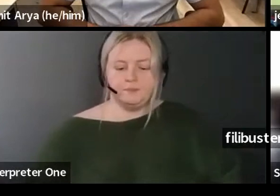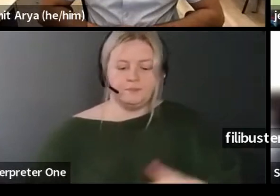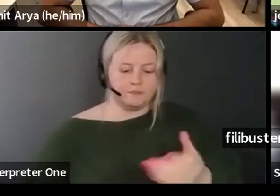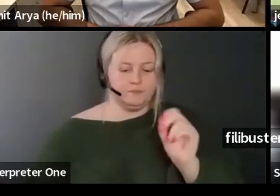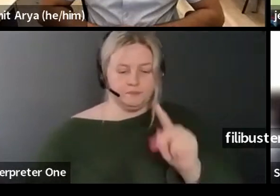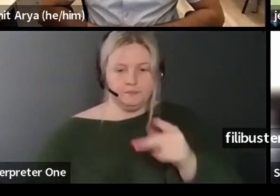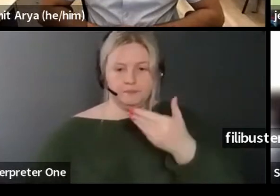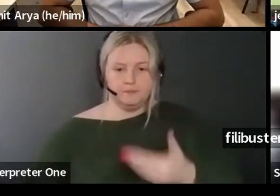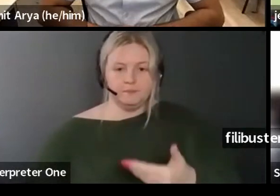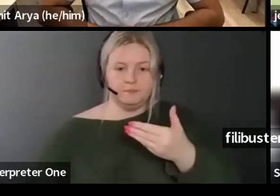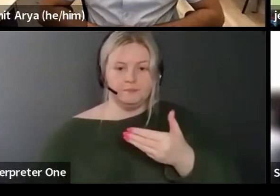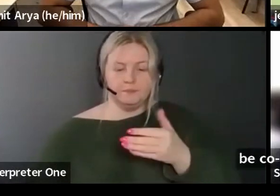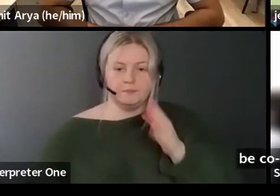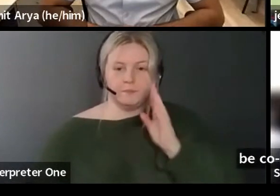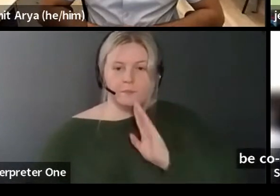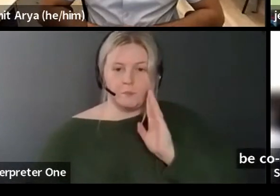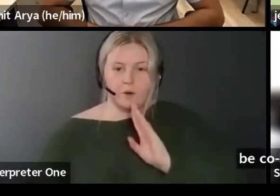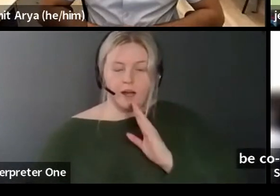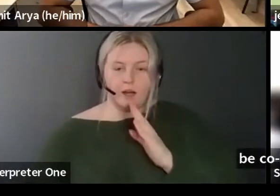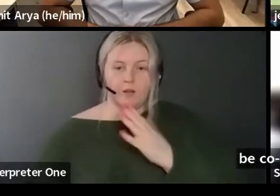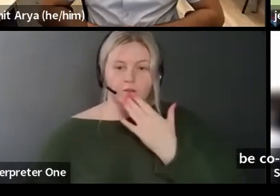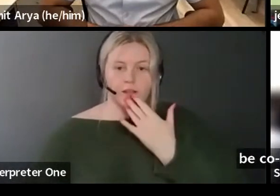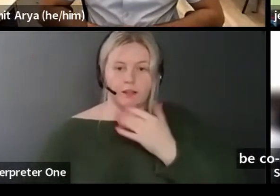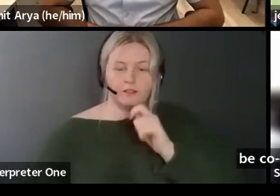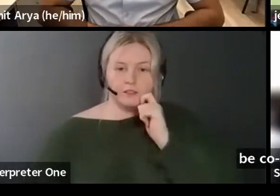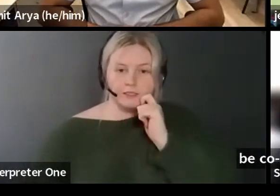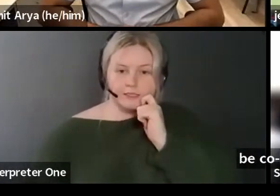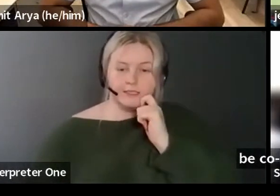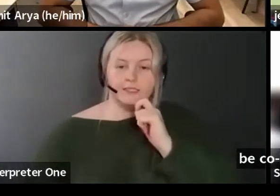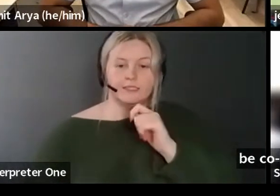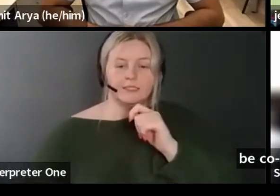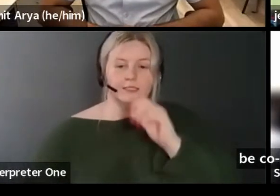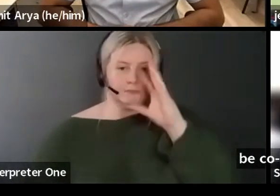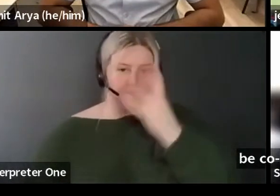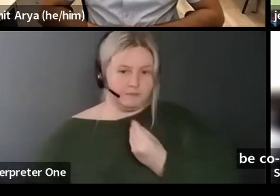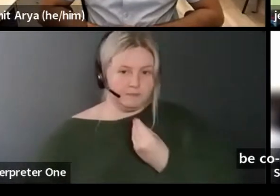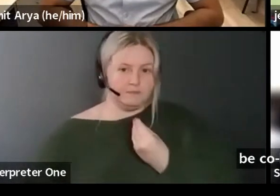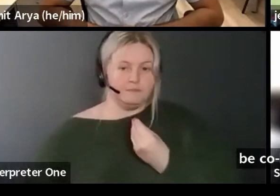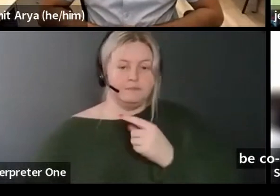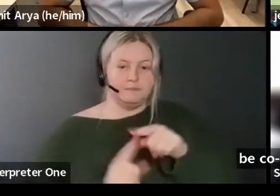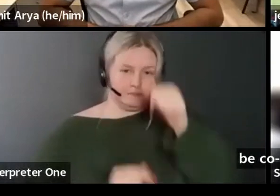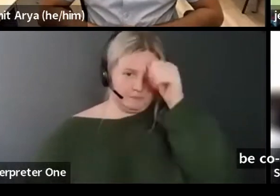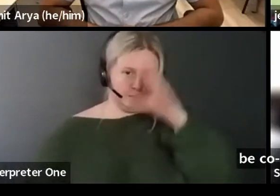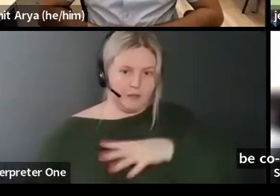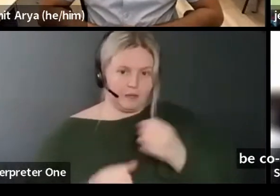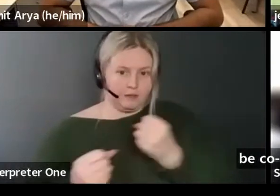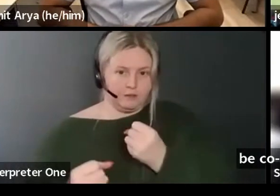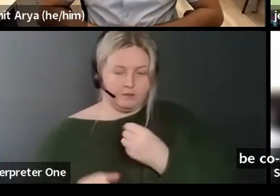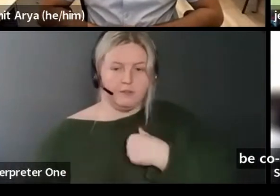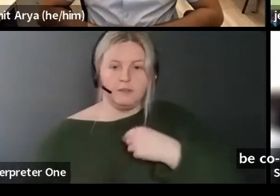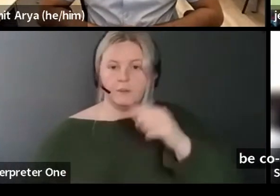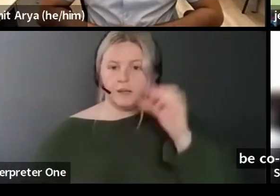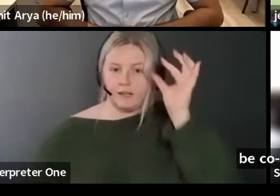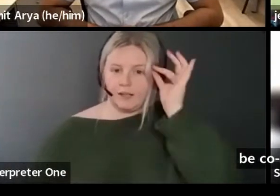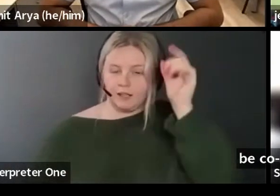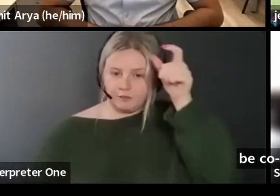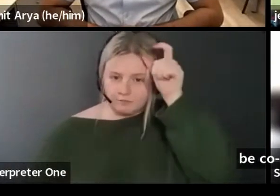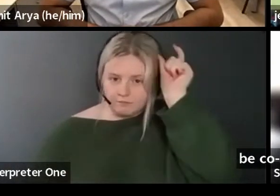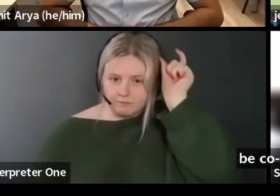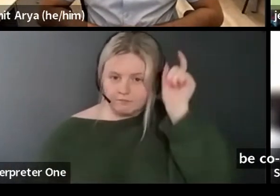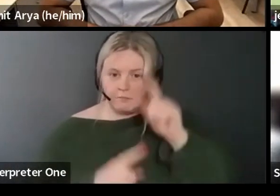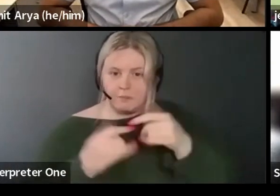a brown trans mass person. I got short hair that was recently buzzed, but it's growing